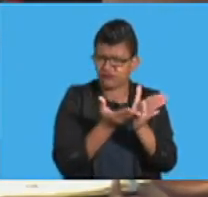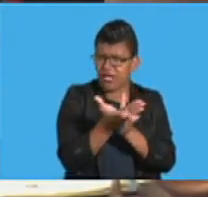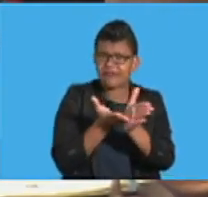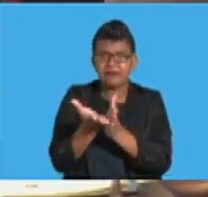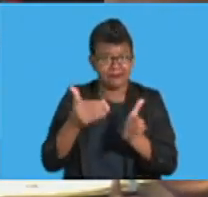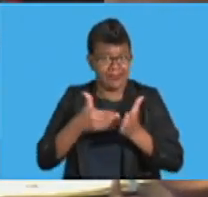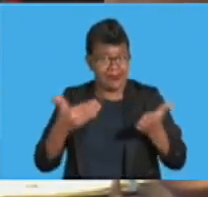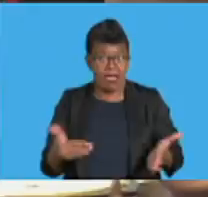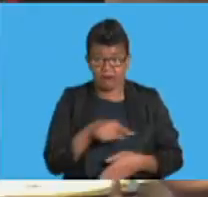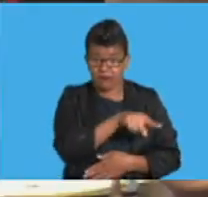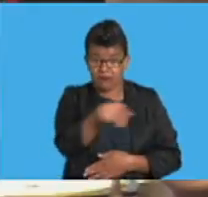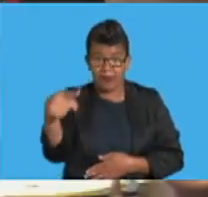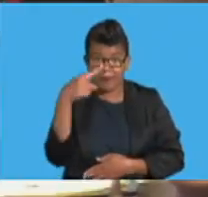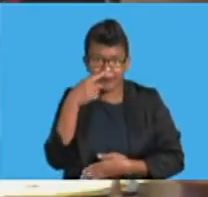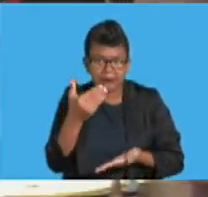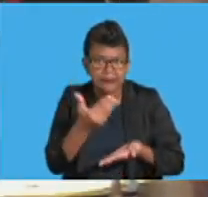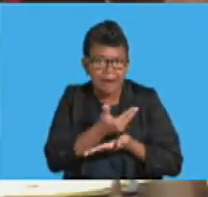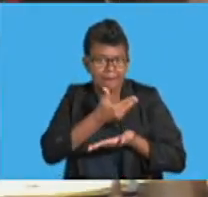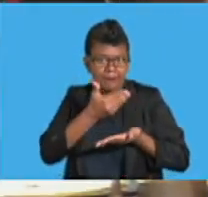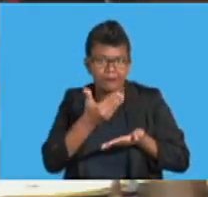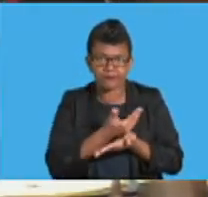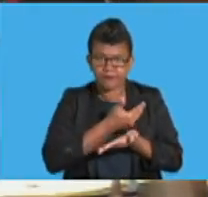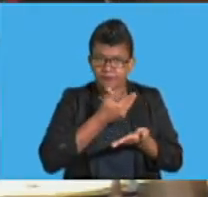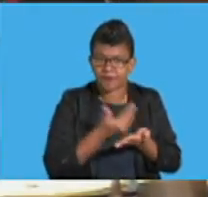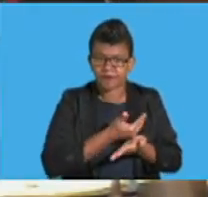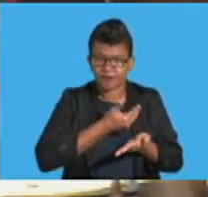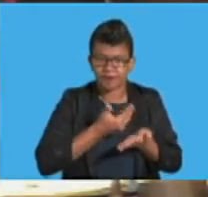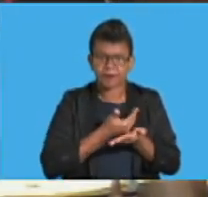other investments or lifestyle changes. The increase in